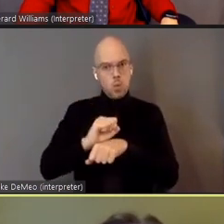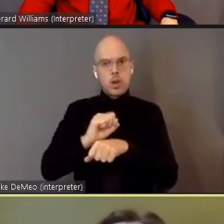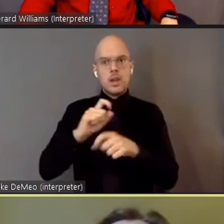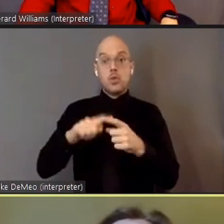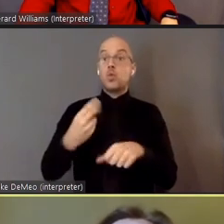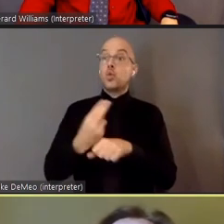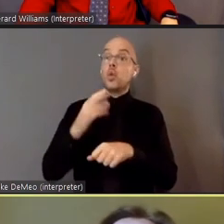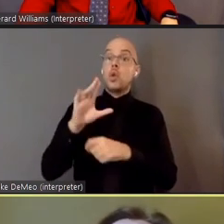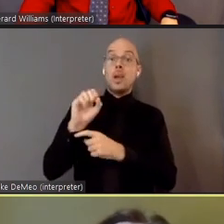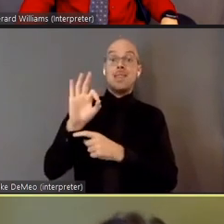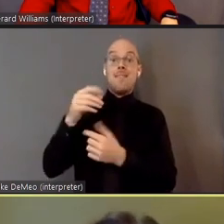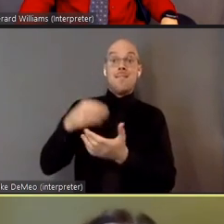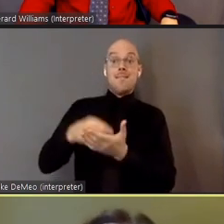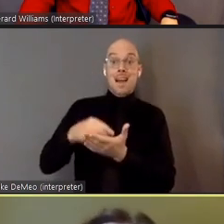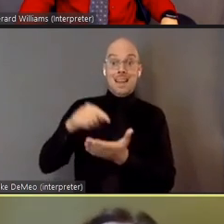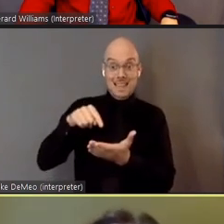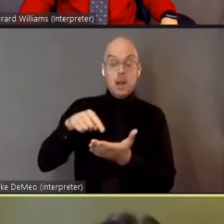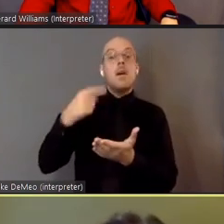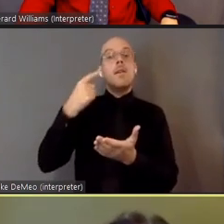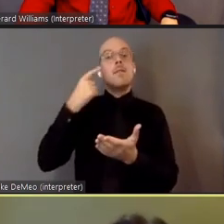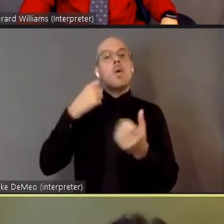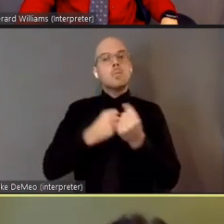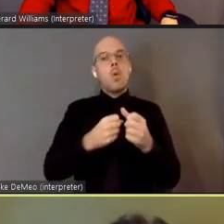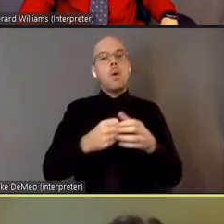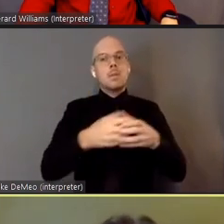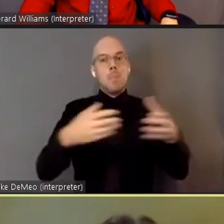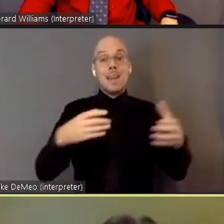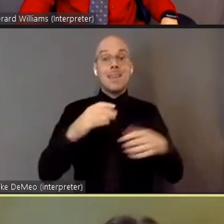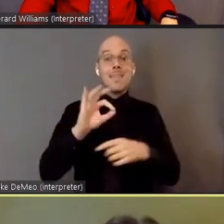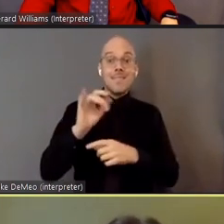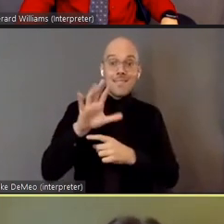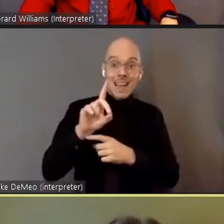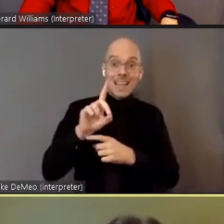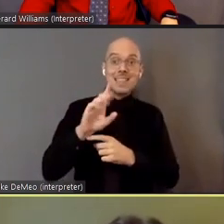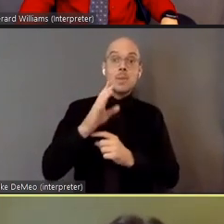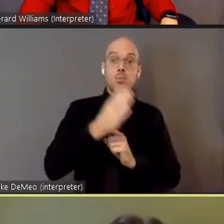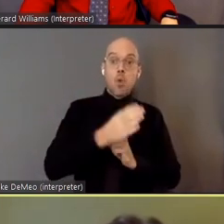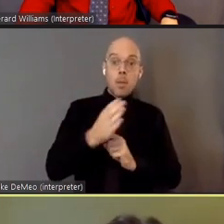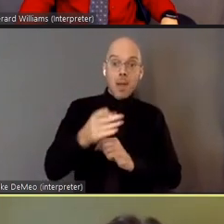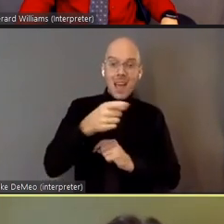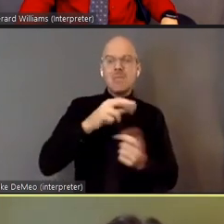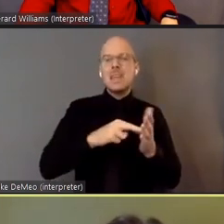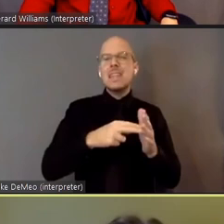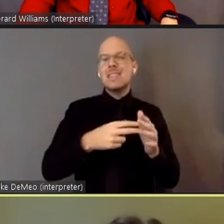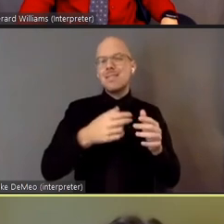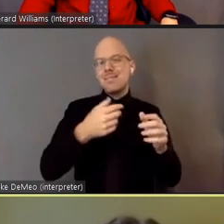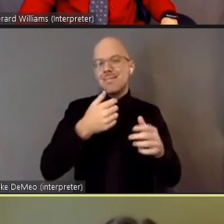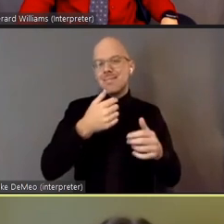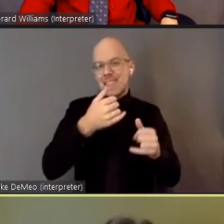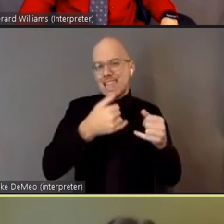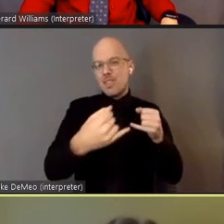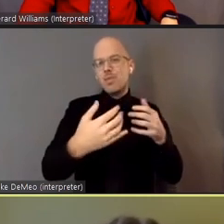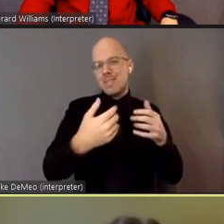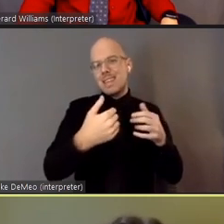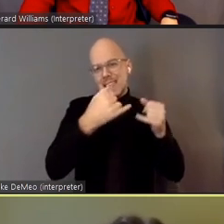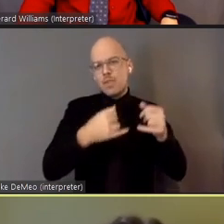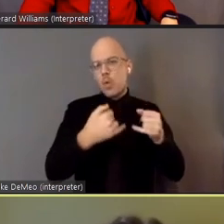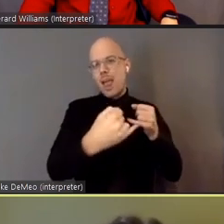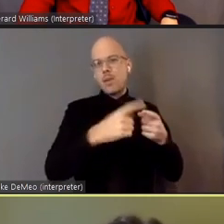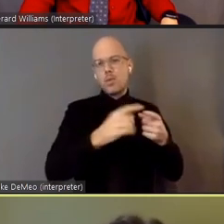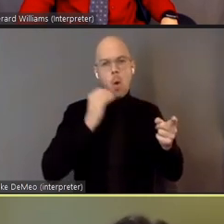the expansion of both fixed broadband, individual, lines to homes, and mobile